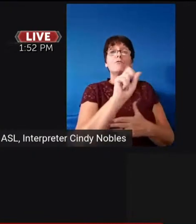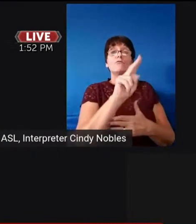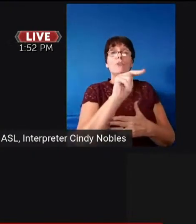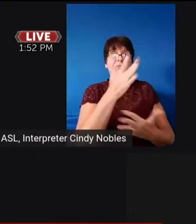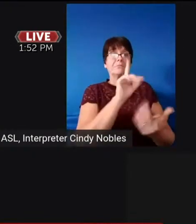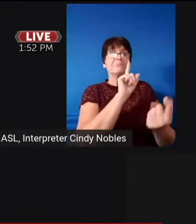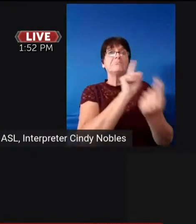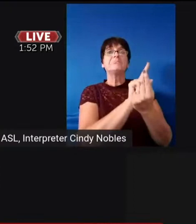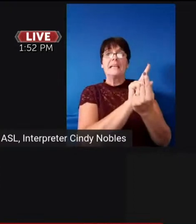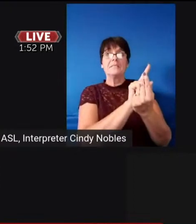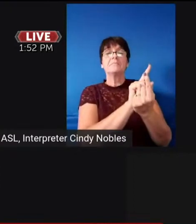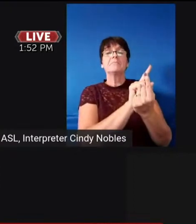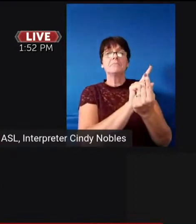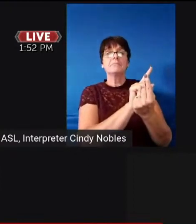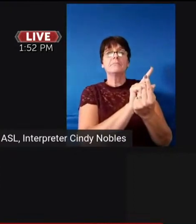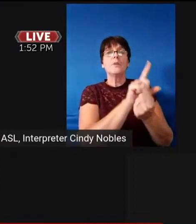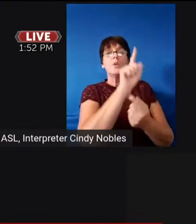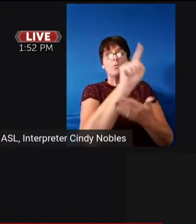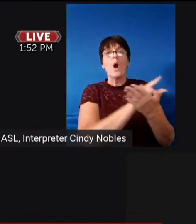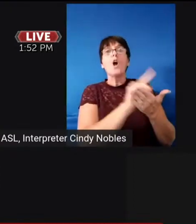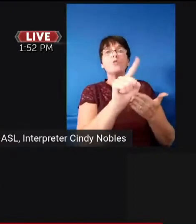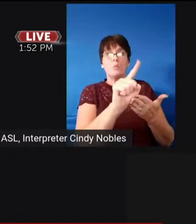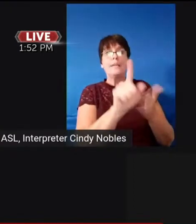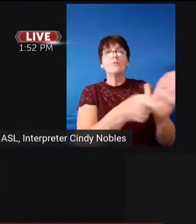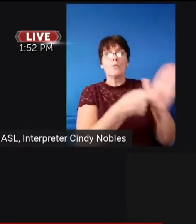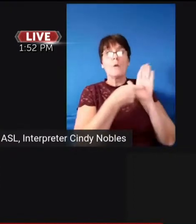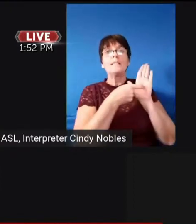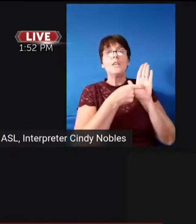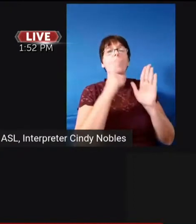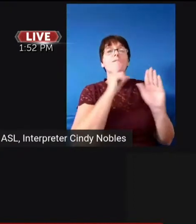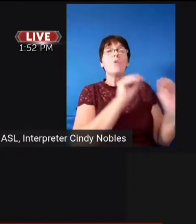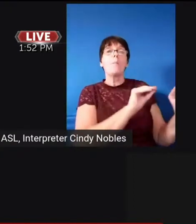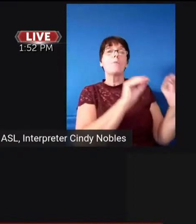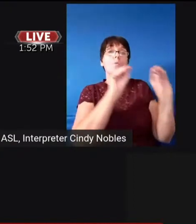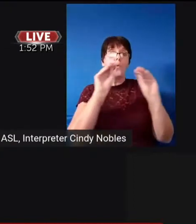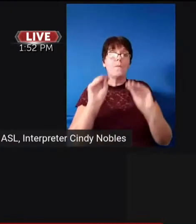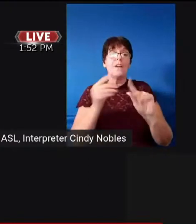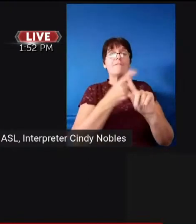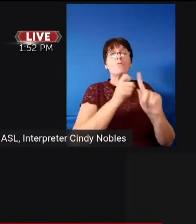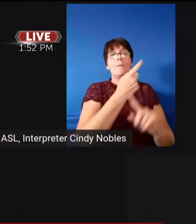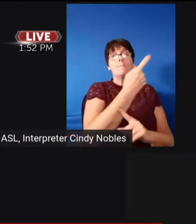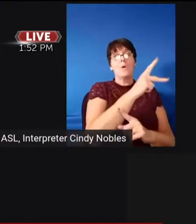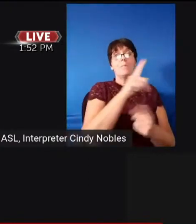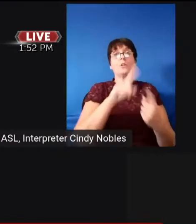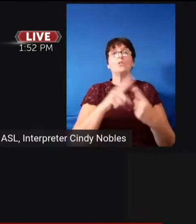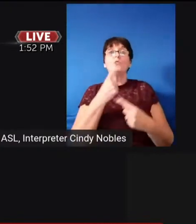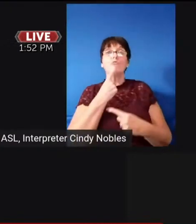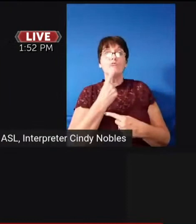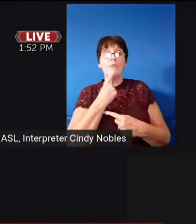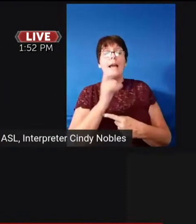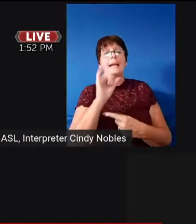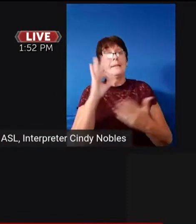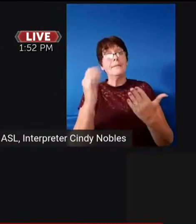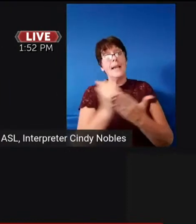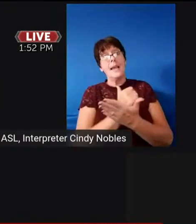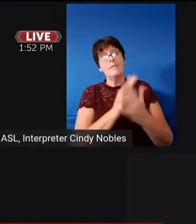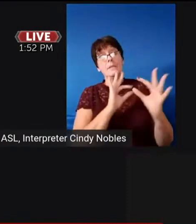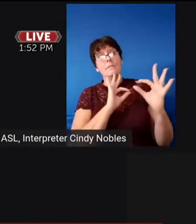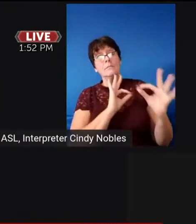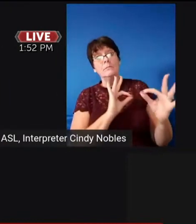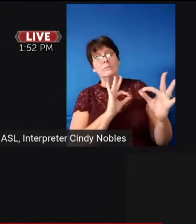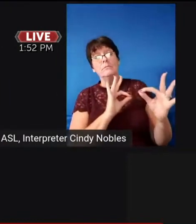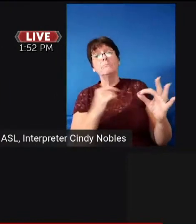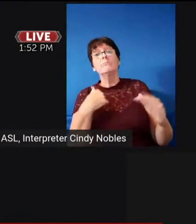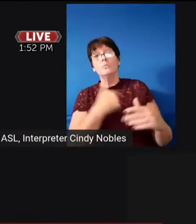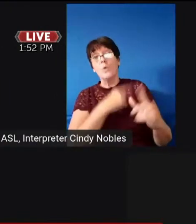met the 1-week criteria for moving on from purple to red. And if things go as they have been, and we